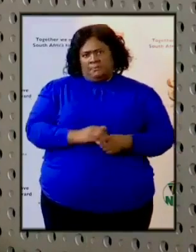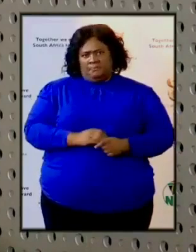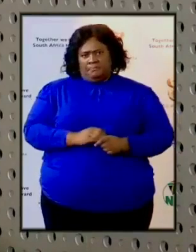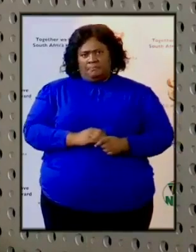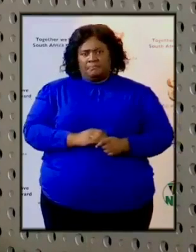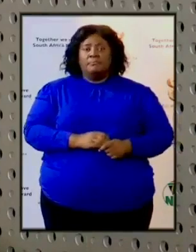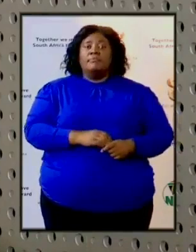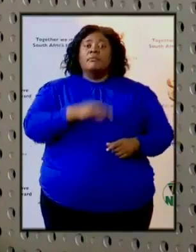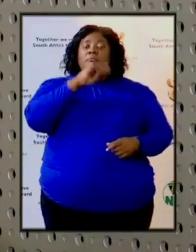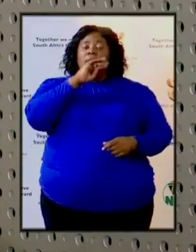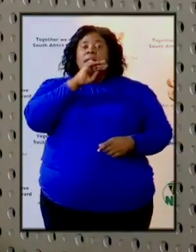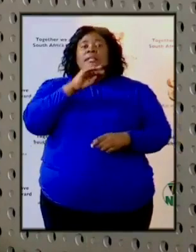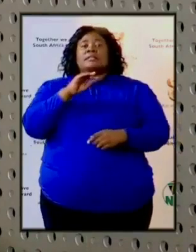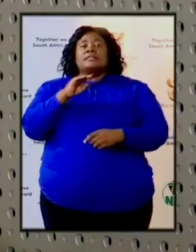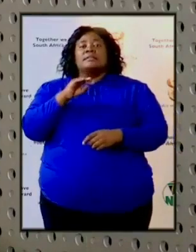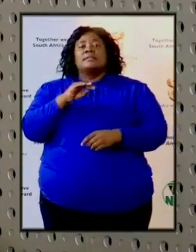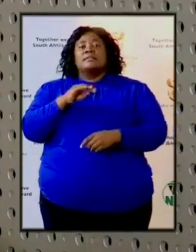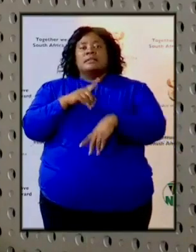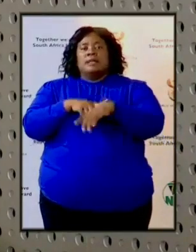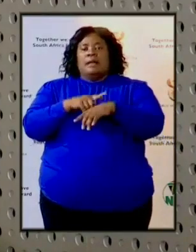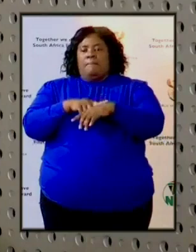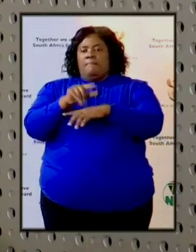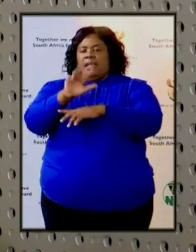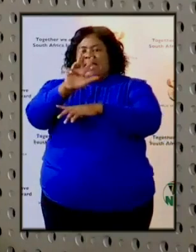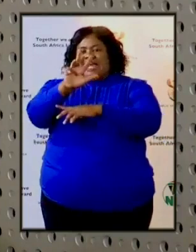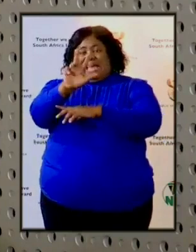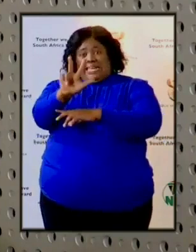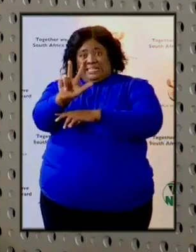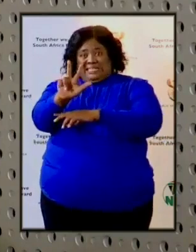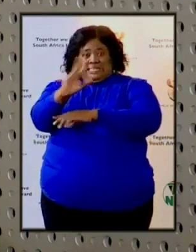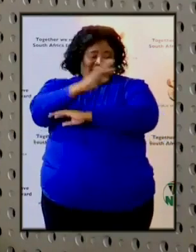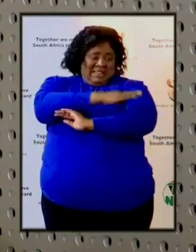8 p.m. and 5 a.m.,